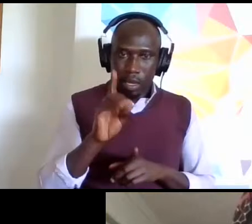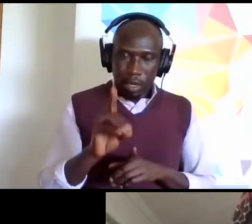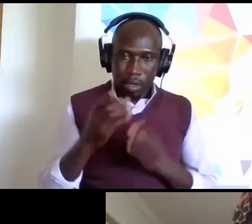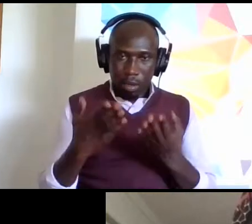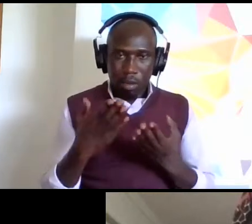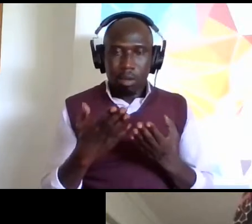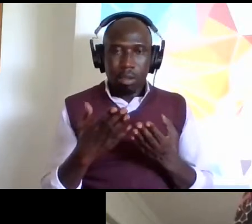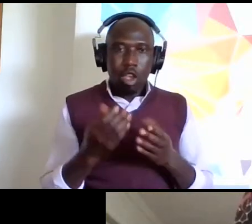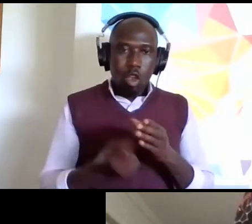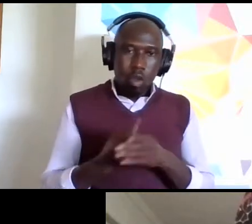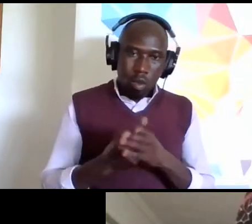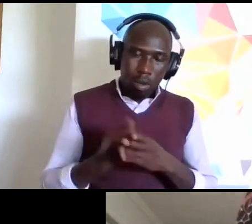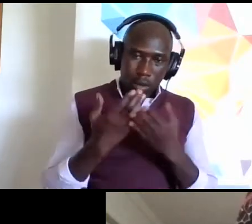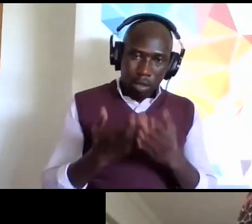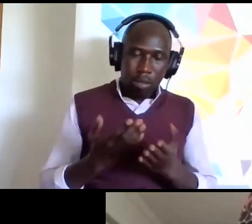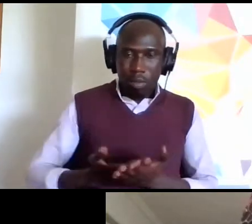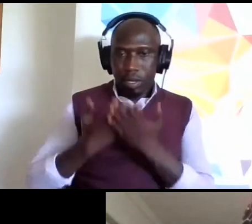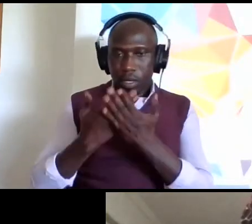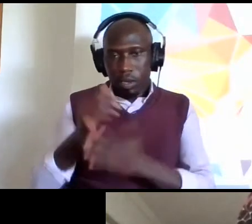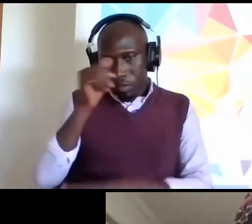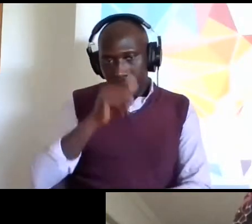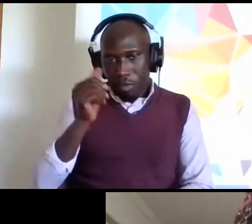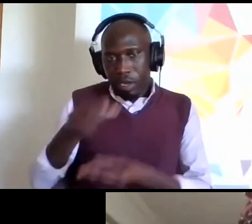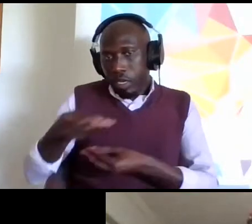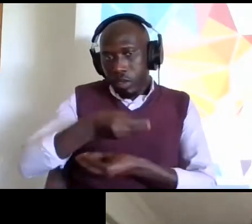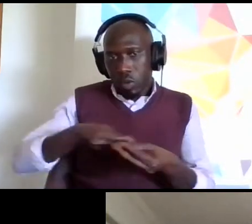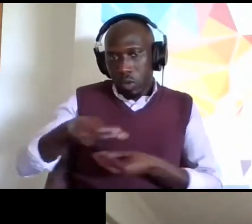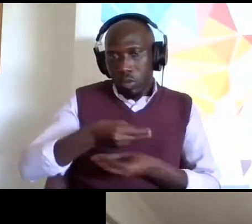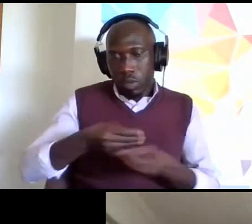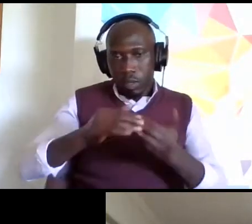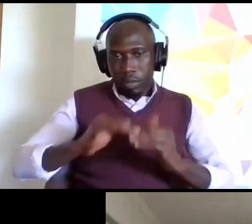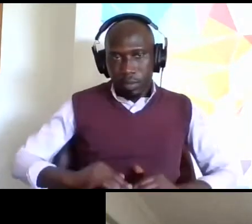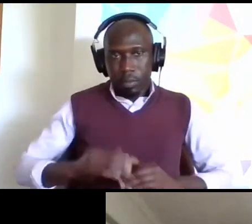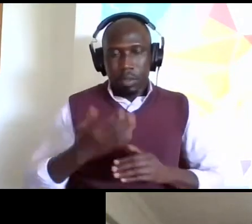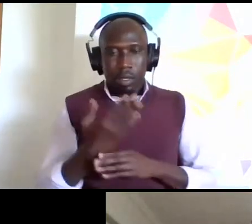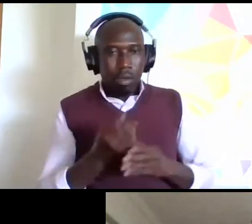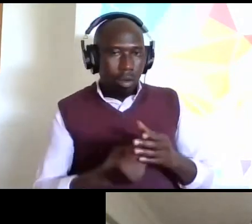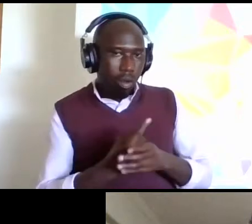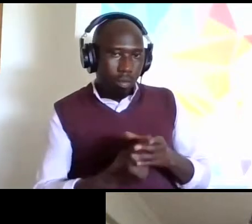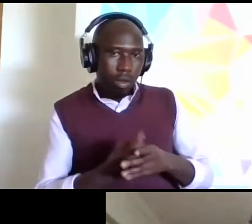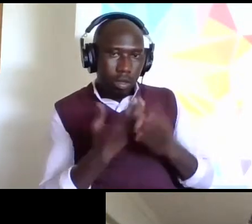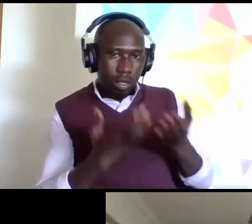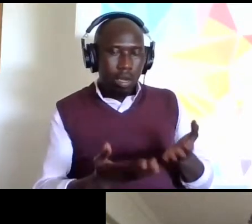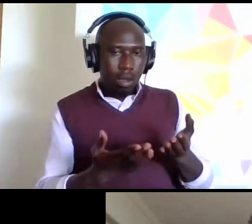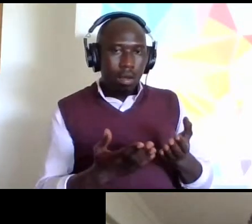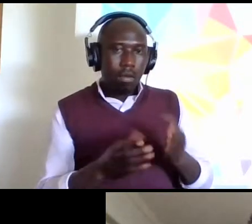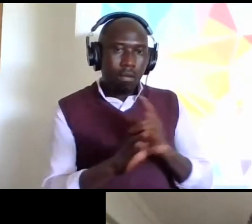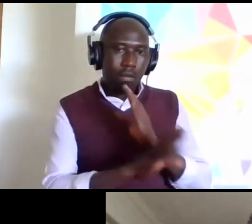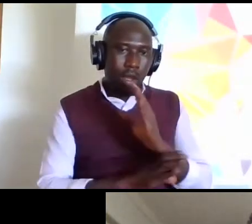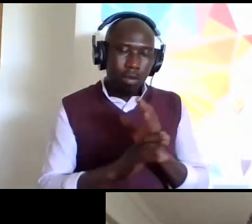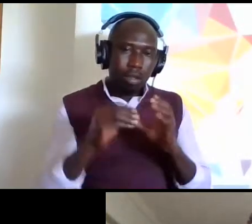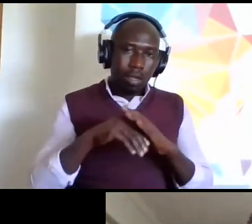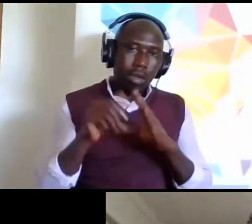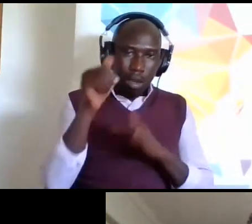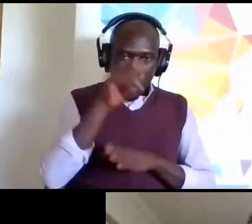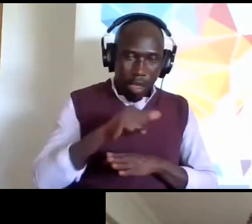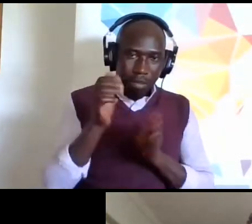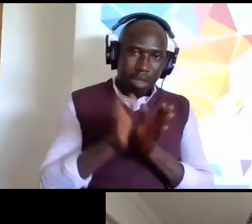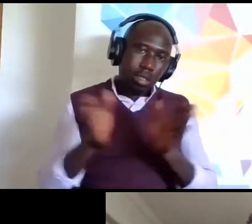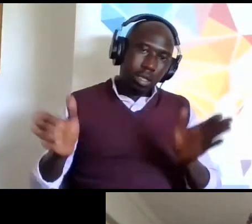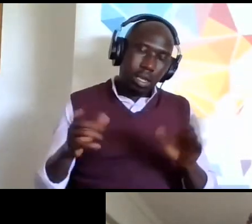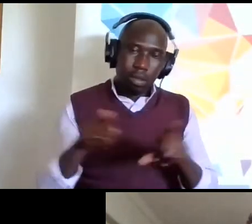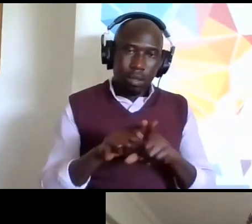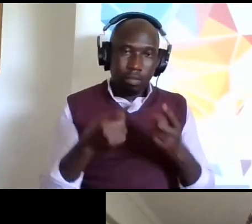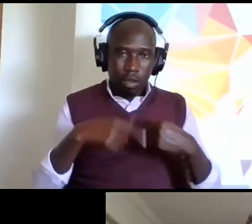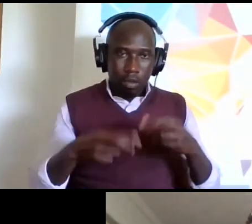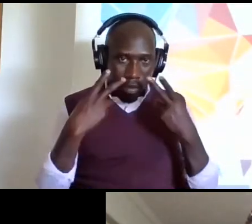are the opportunities it presents for African economies? The opportunity for countries in Africa is vast, and we've